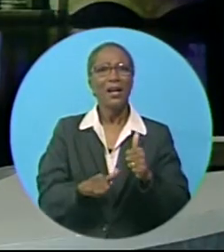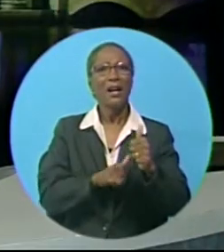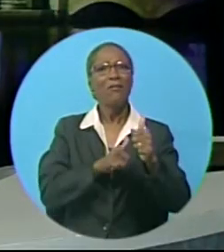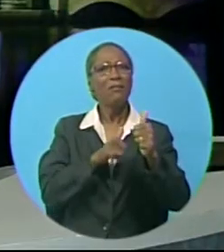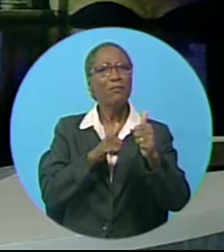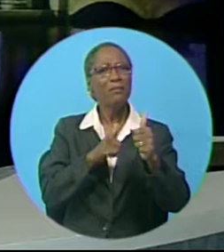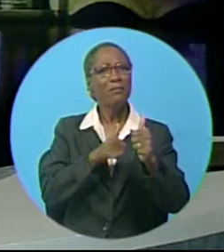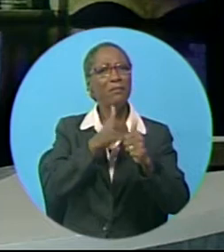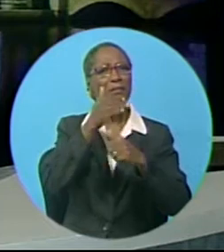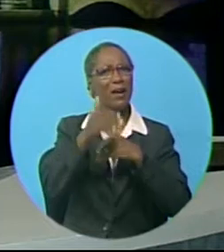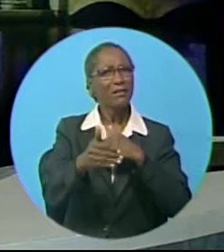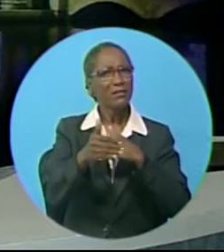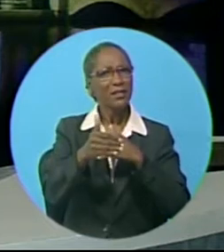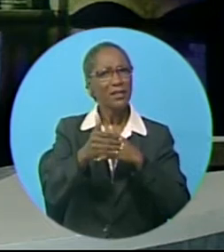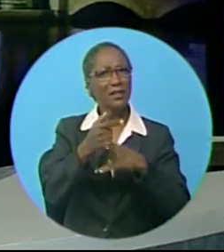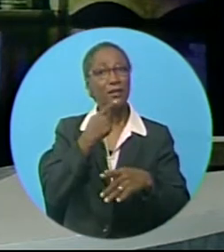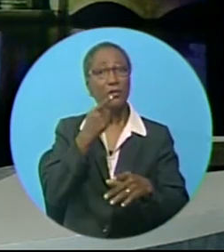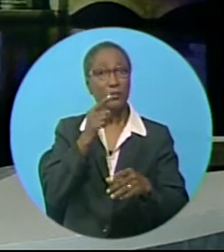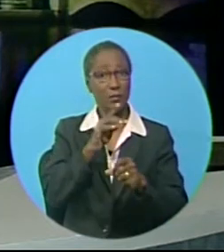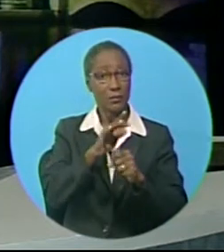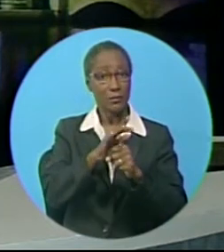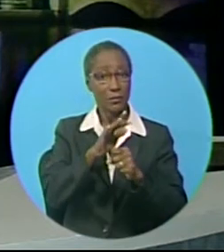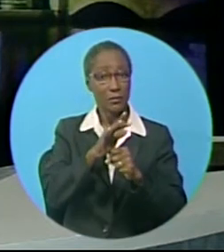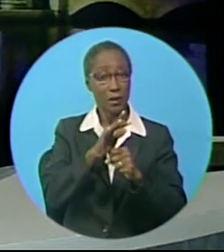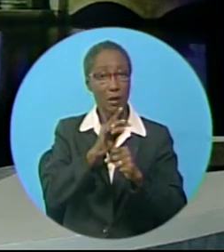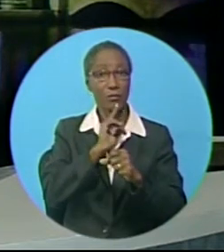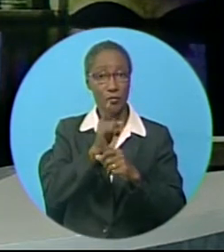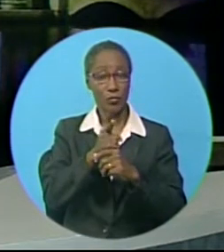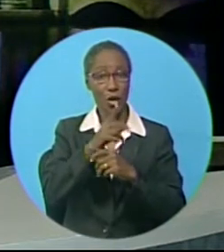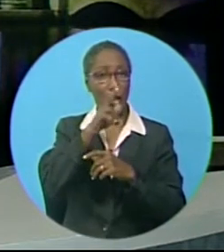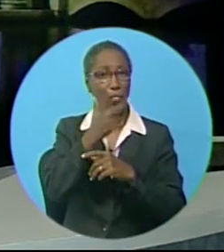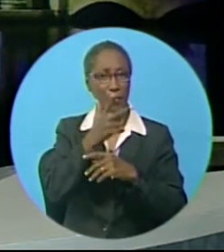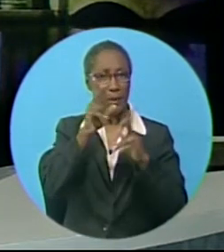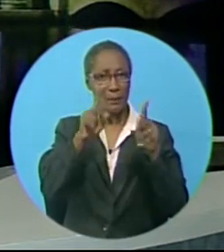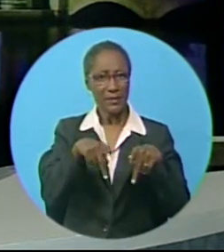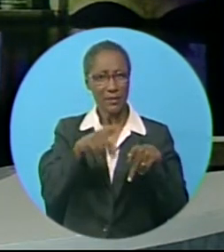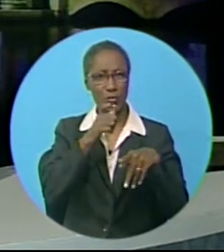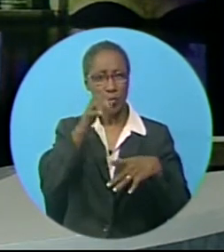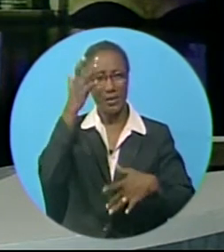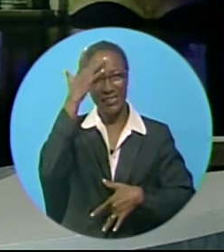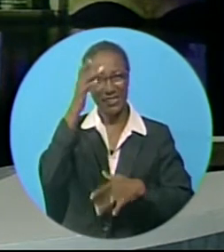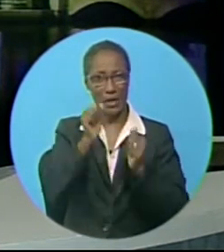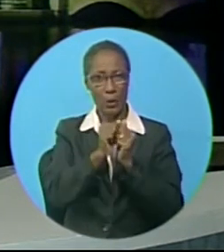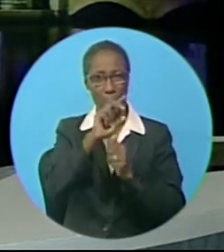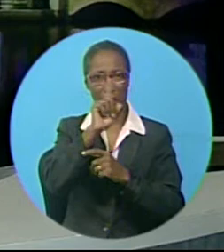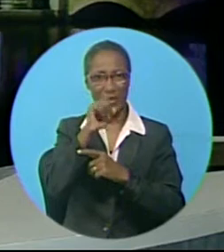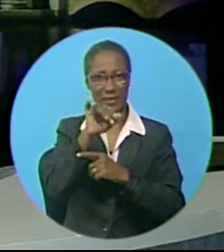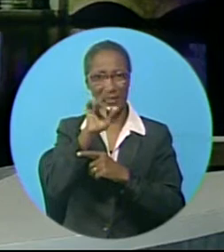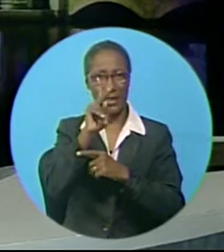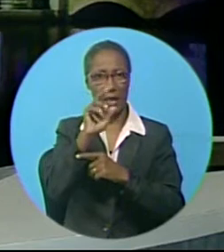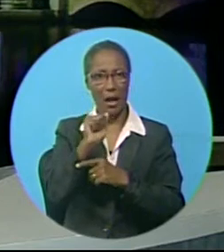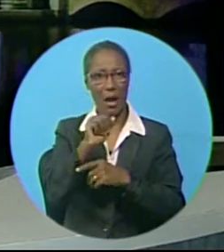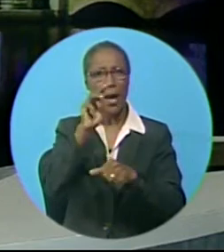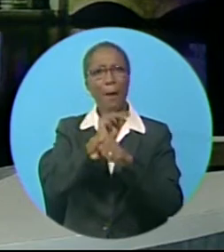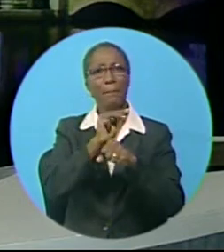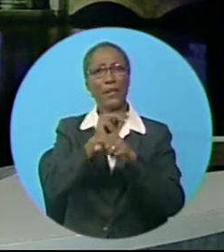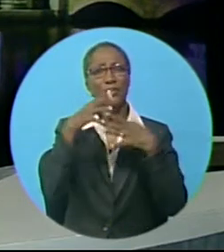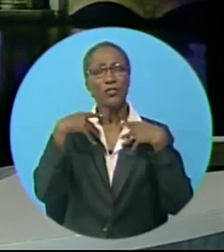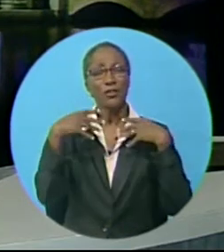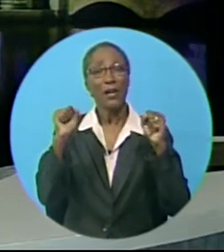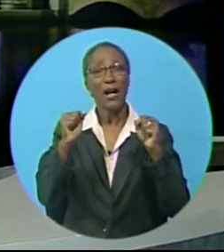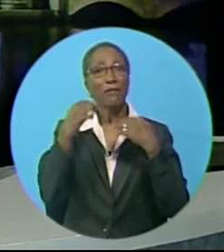Well, following the confirmation of 3 cases of the Zika virus in Barbados on January 14th, the Ministry of Health is awaiting the results on a